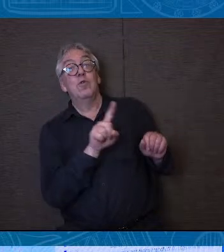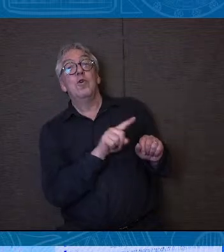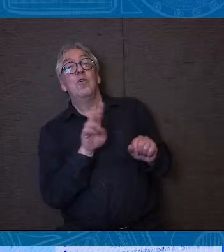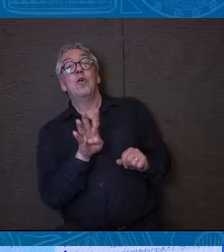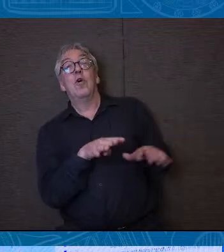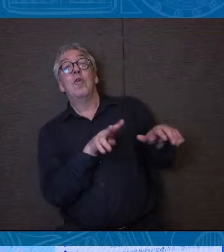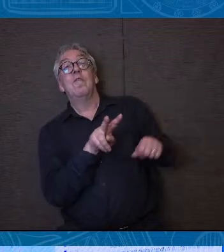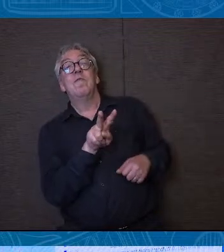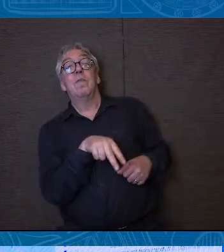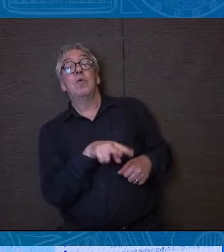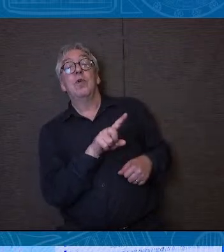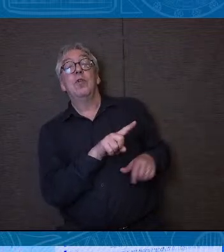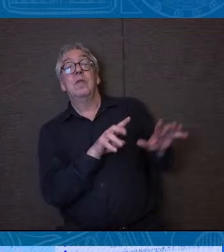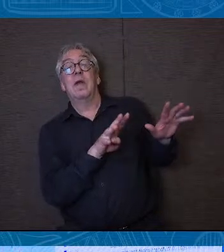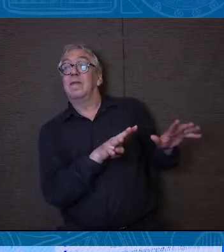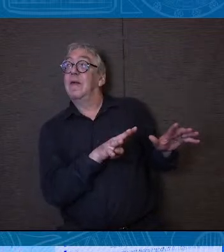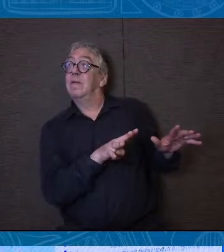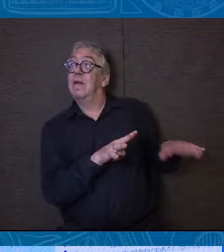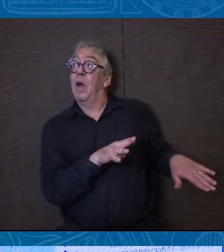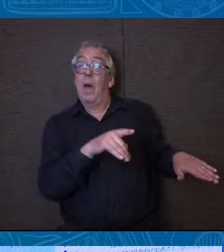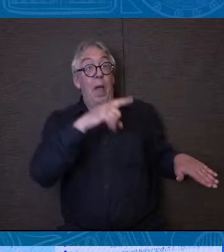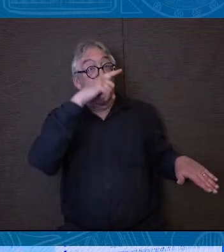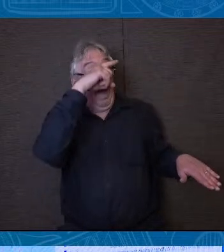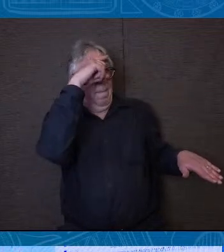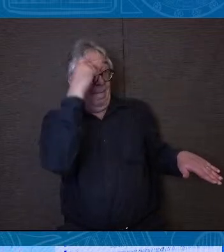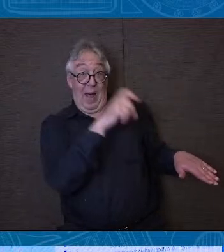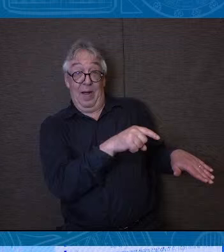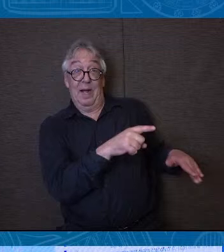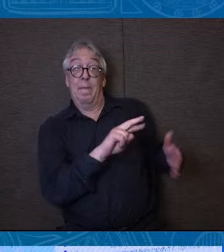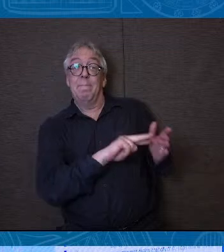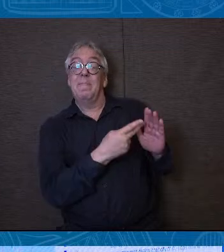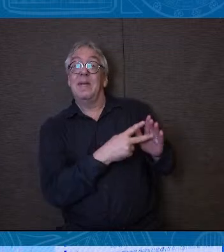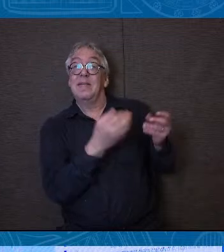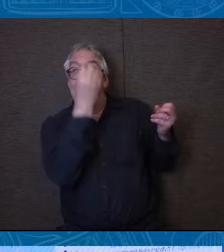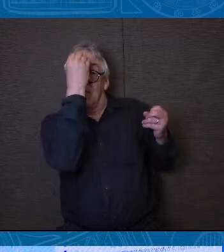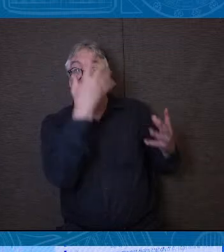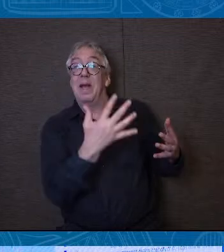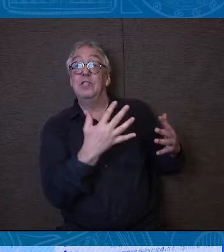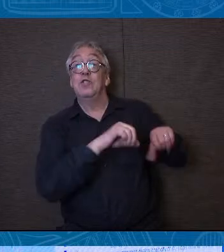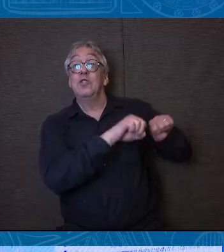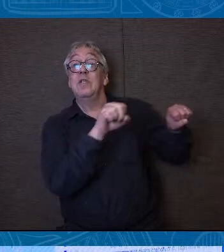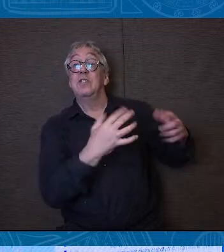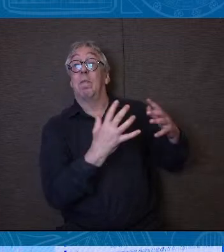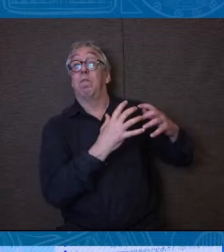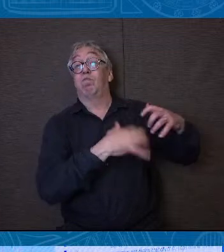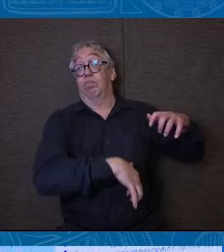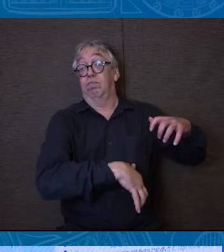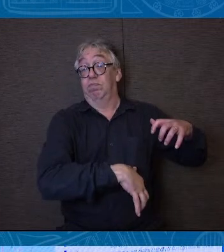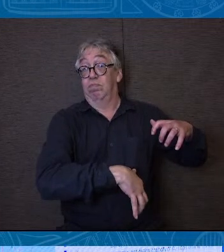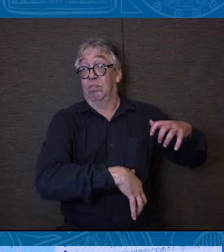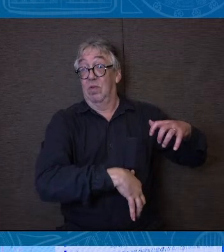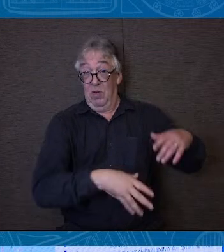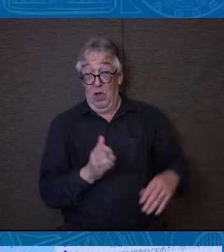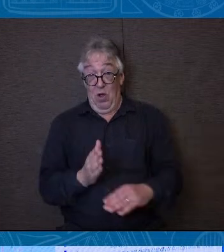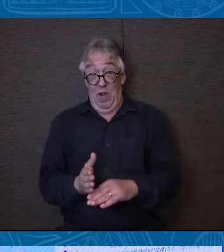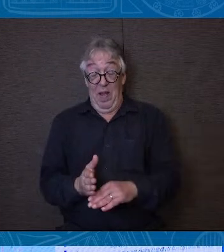the connectivity has still been disrupted, even on 19th December. The actual happened on 18th of January. So